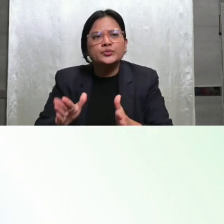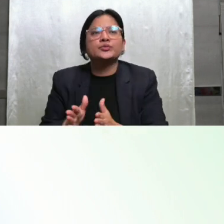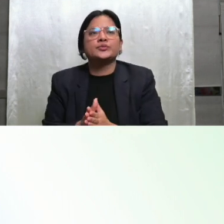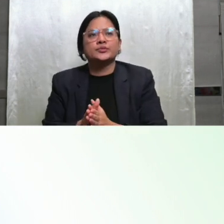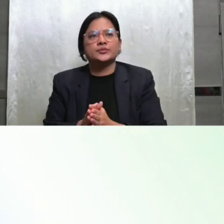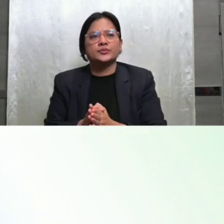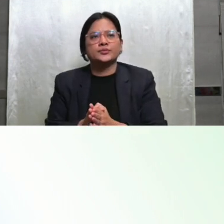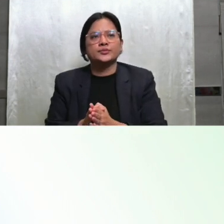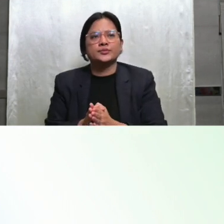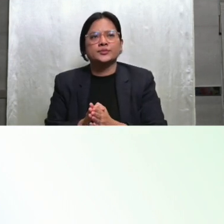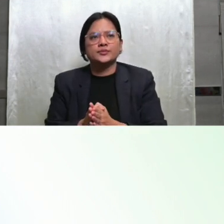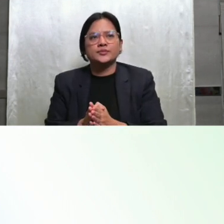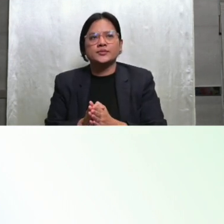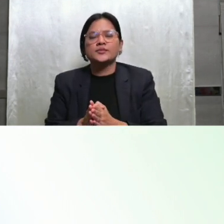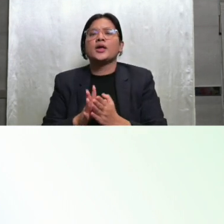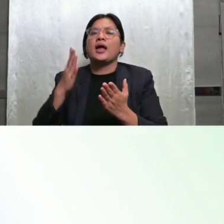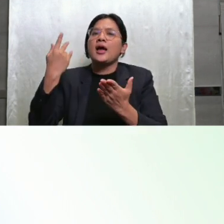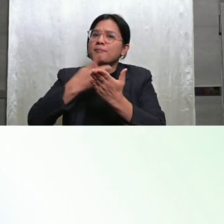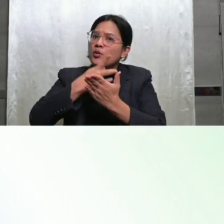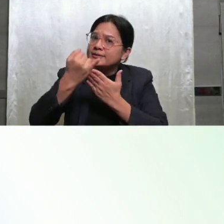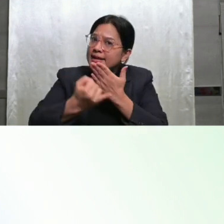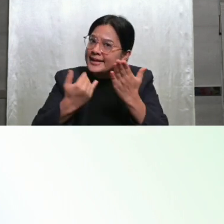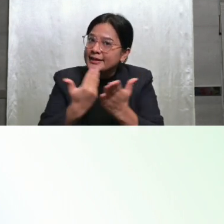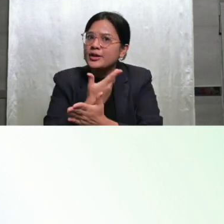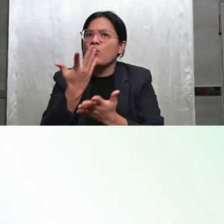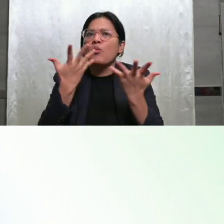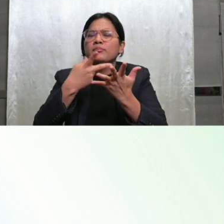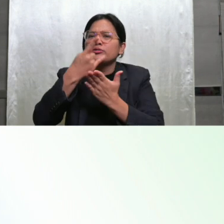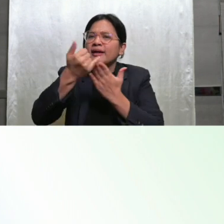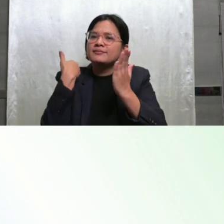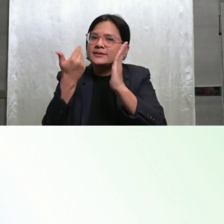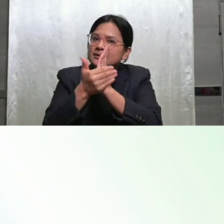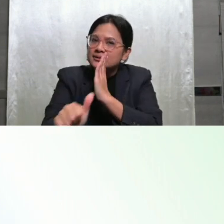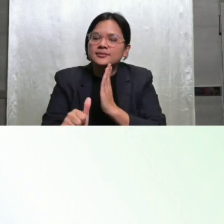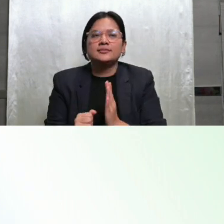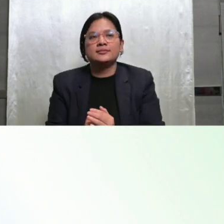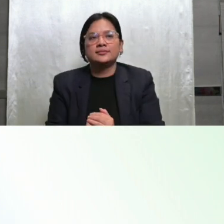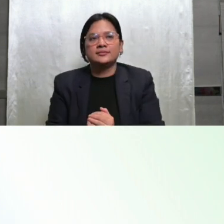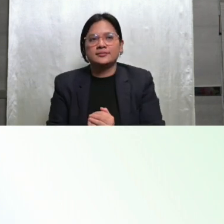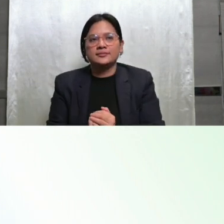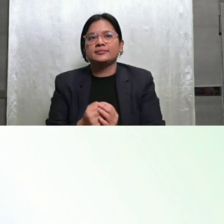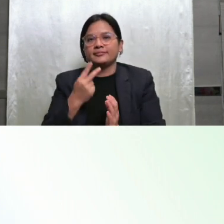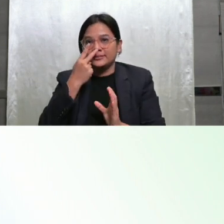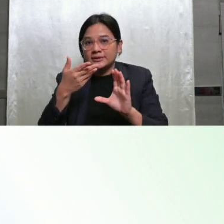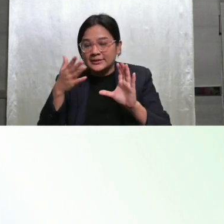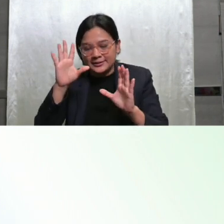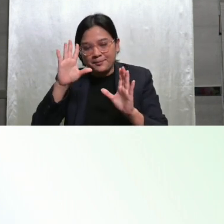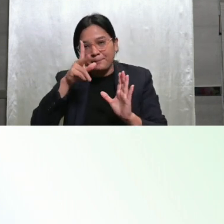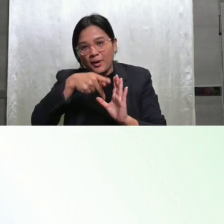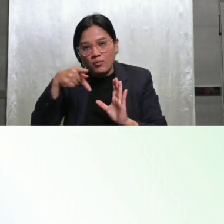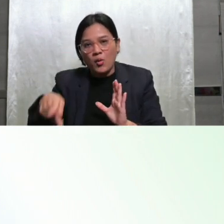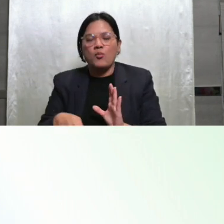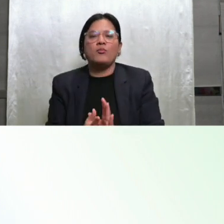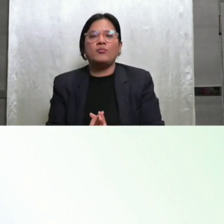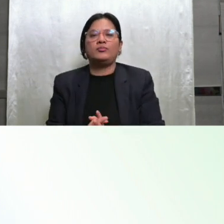work that we are doing is actually dependent on this development program. And it is based on adaptive AI driven. And